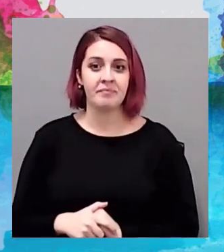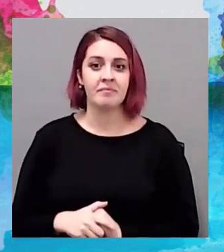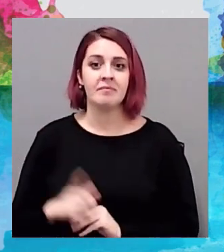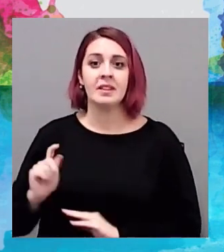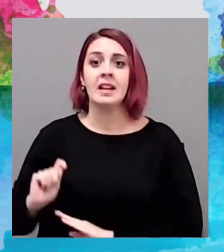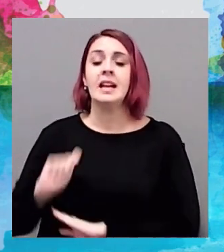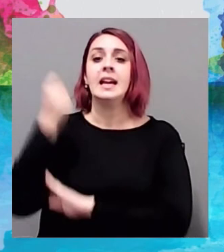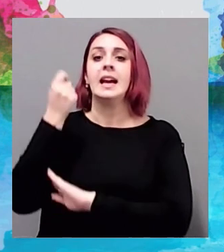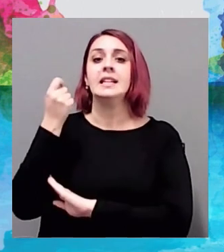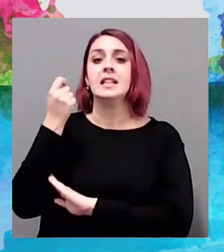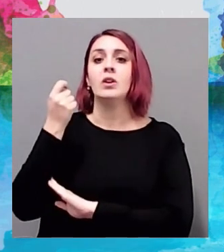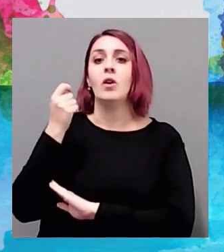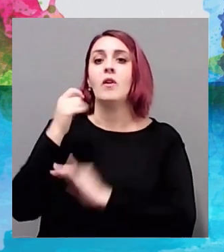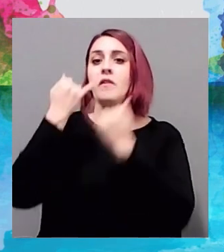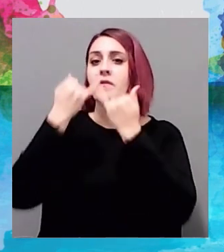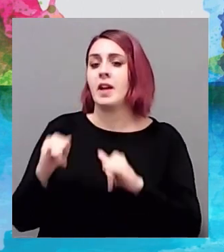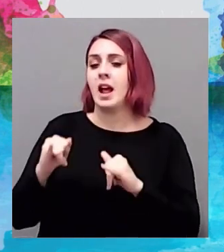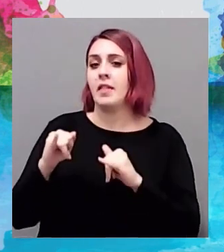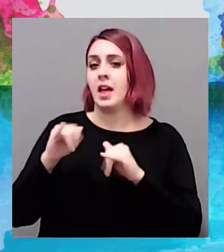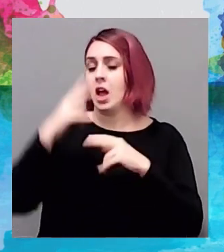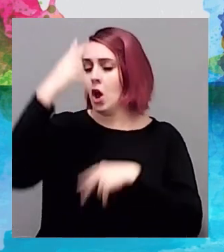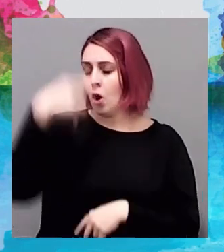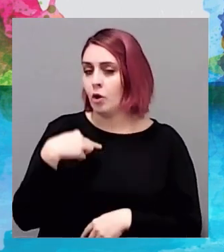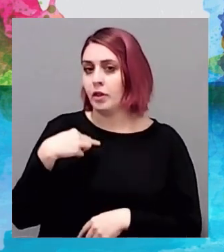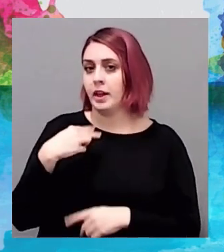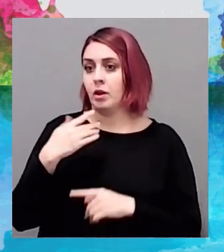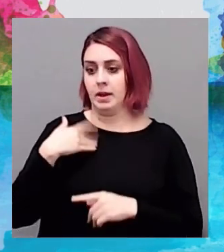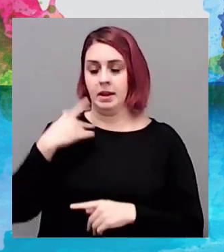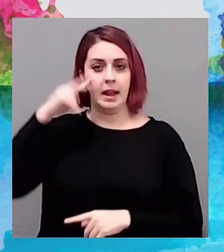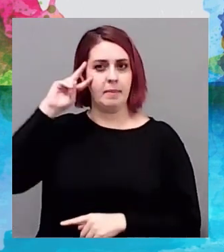there's a lot of success that the ONTE has had. There are more and more visitors.